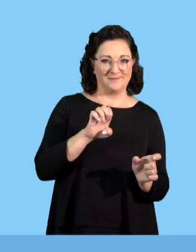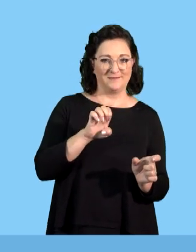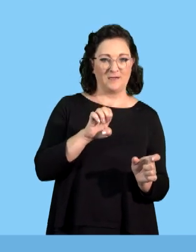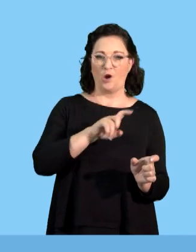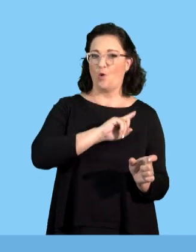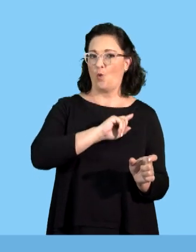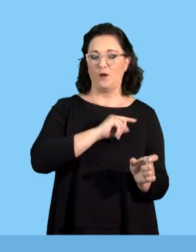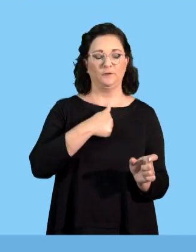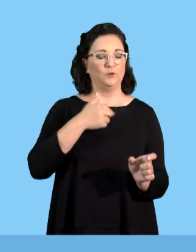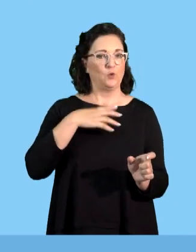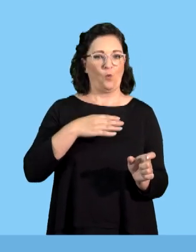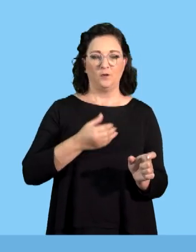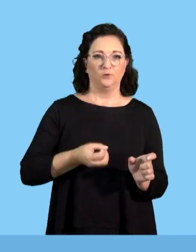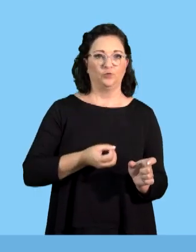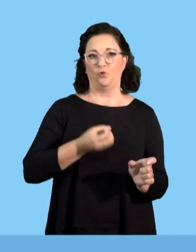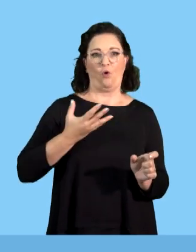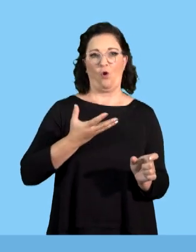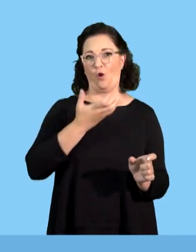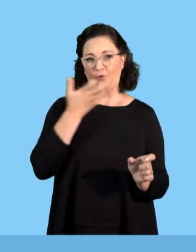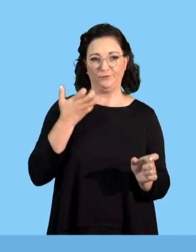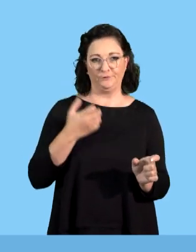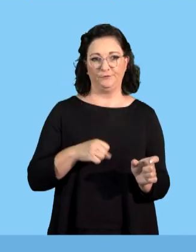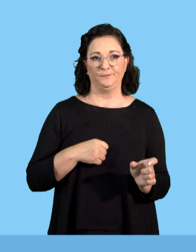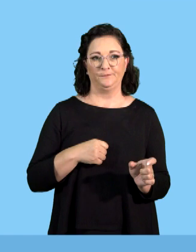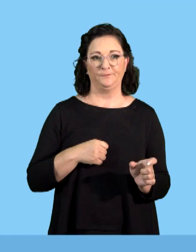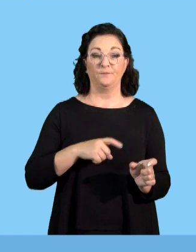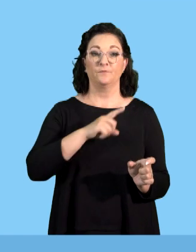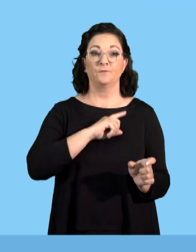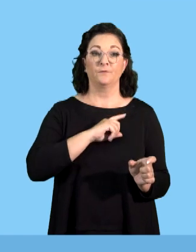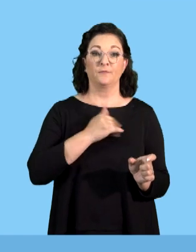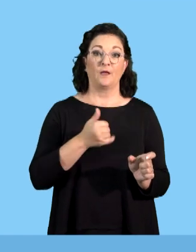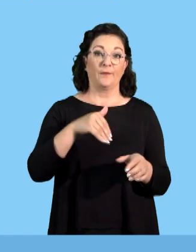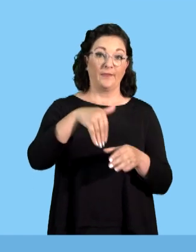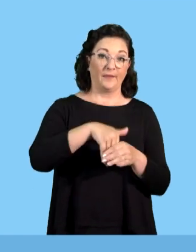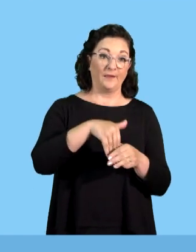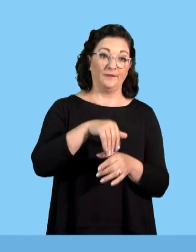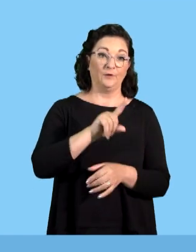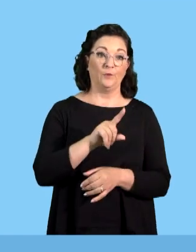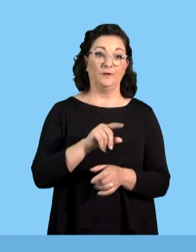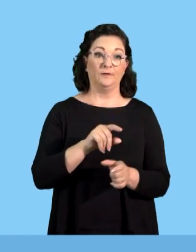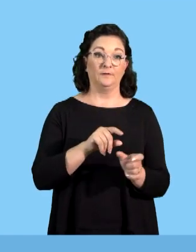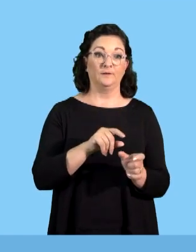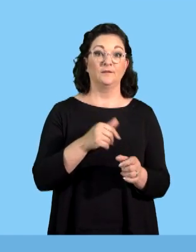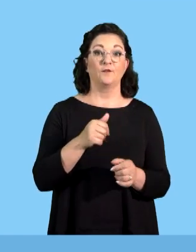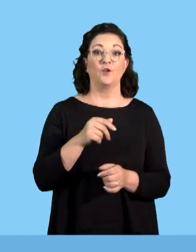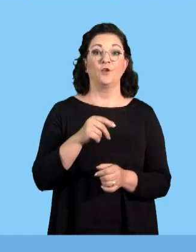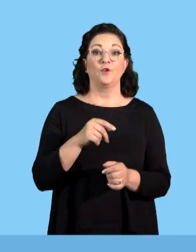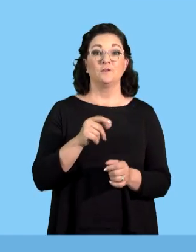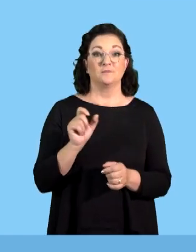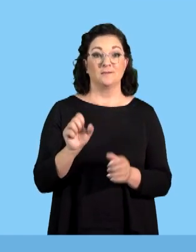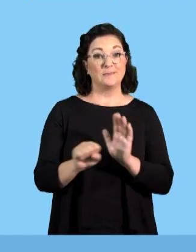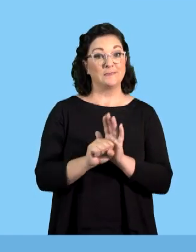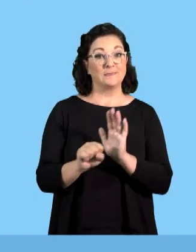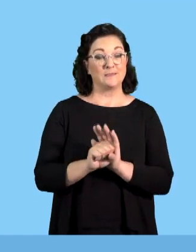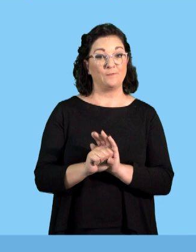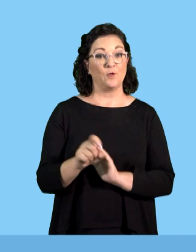fuse. So to avoid overheating, circuits often contain a fuse. So a picture of a fuse is given here on the side, and the